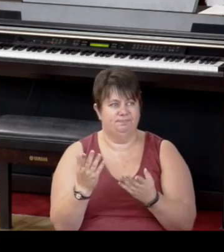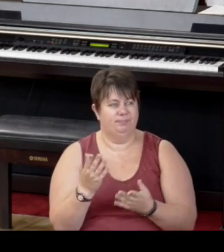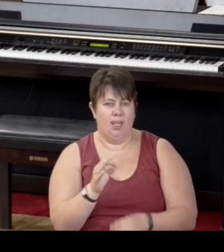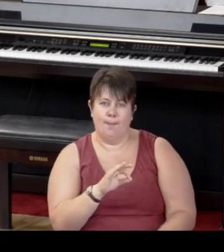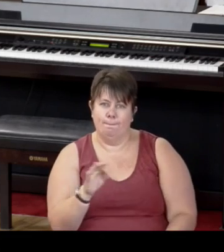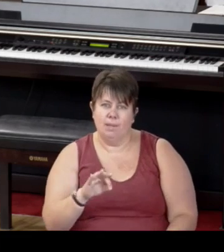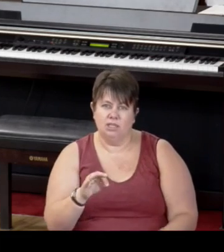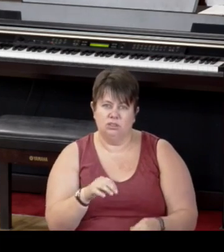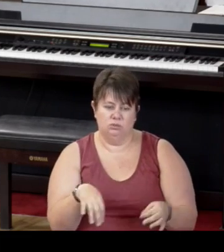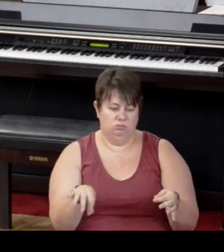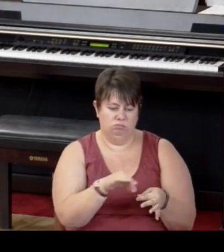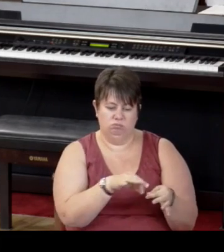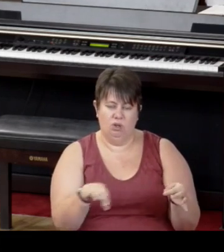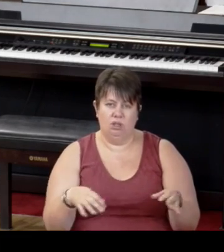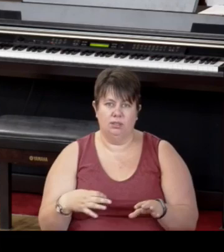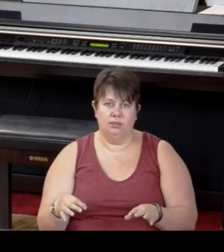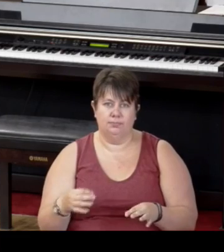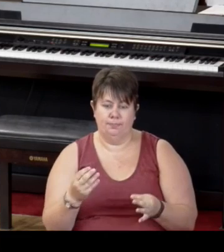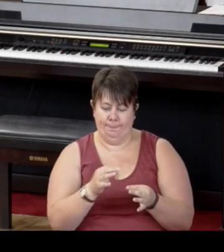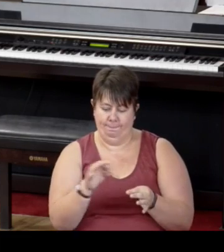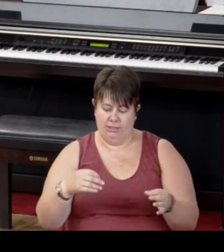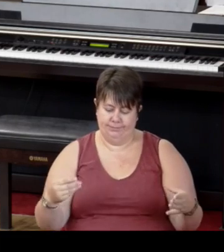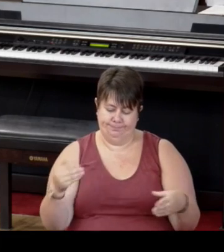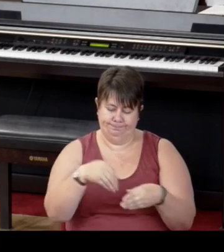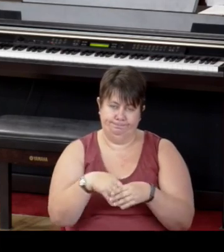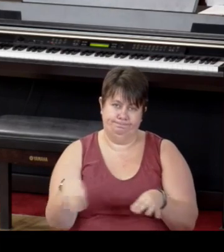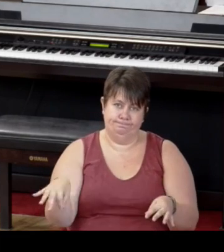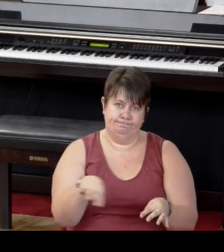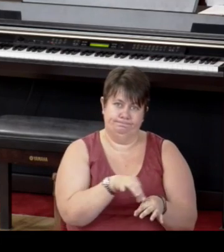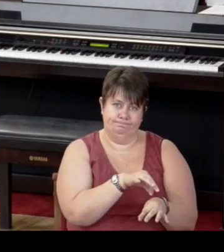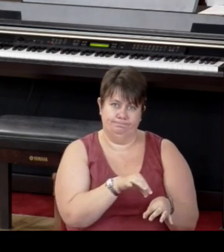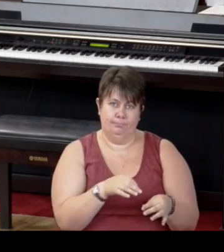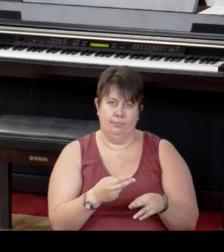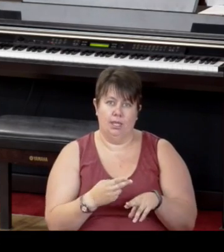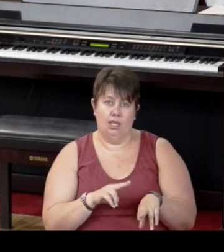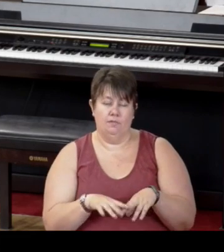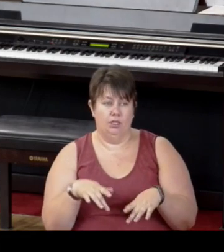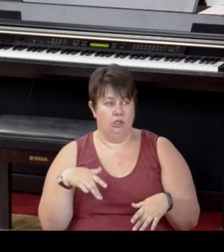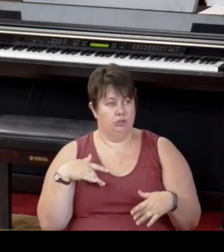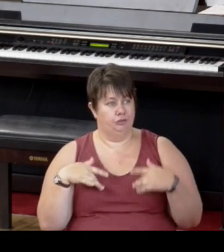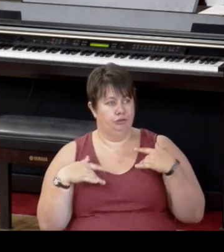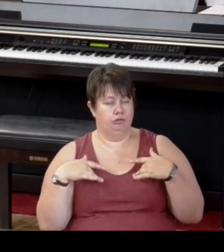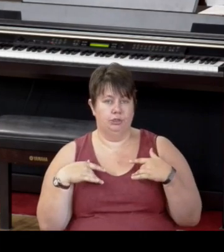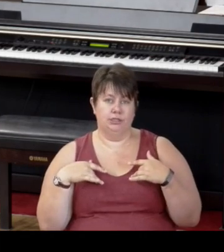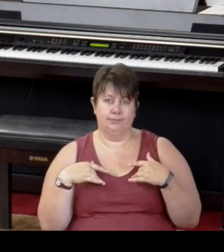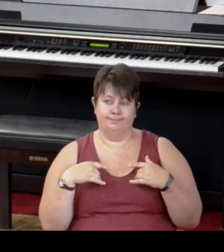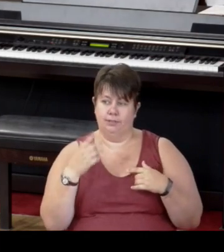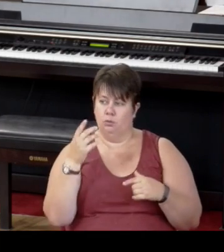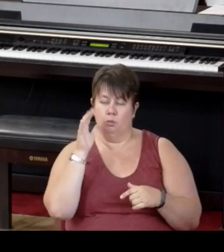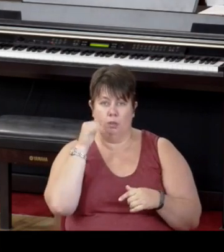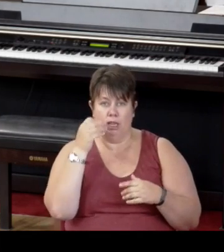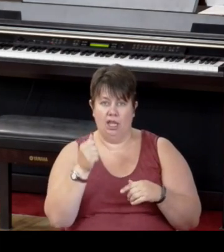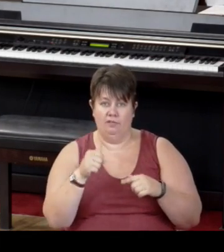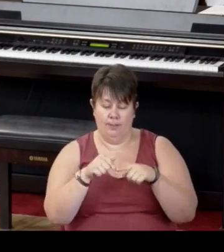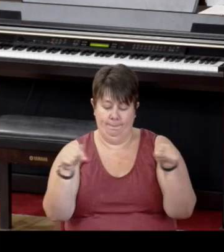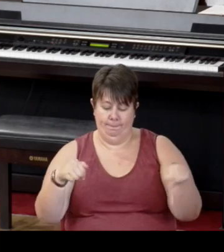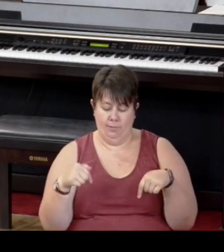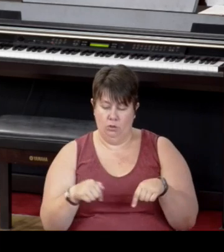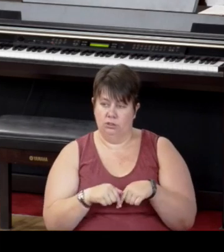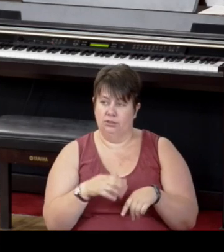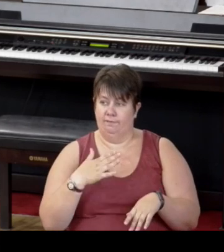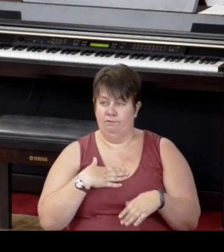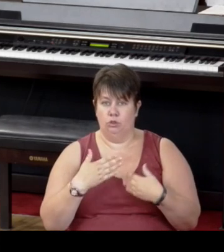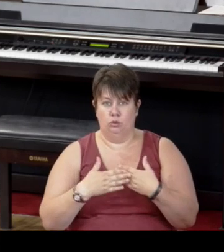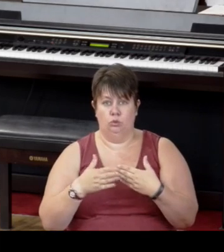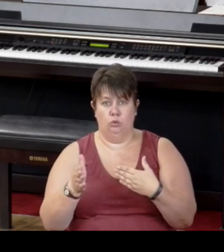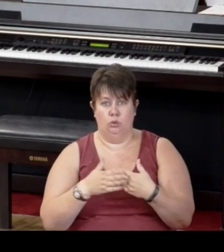sort of thing, pencil cases. If you would like to donate something, there will be boxes at the front and back doors of